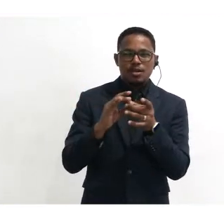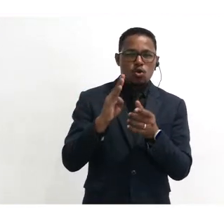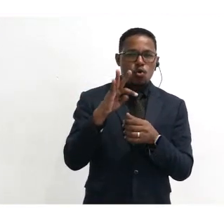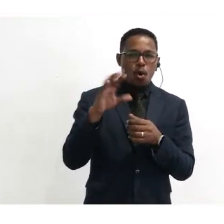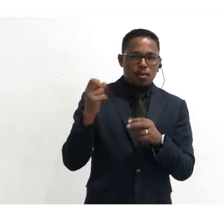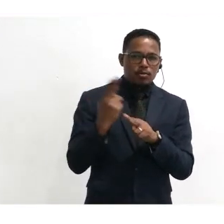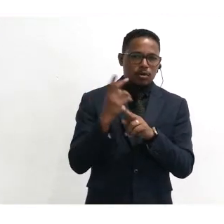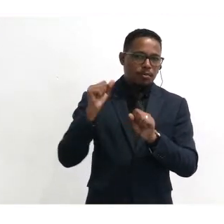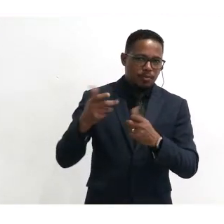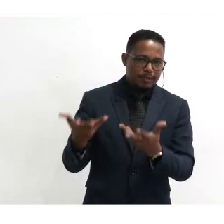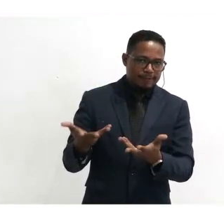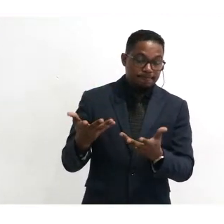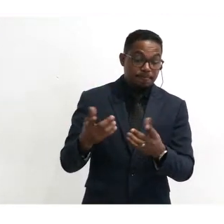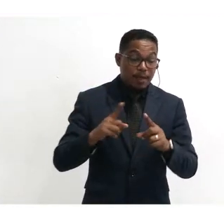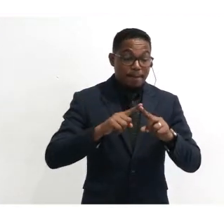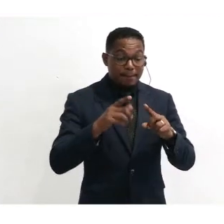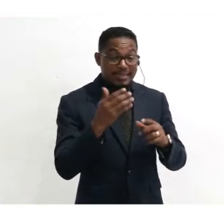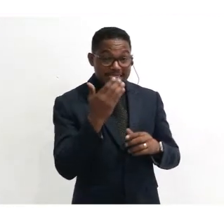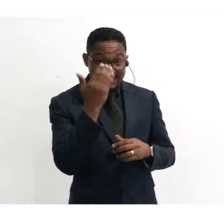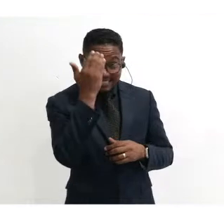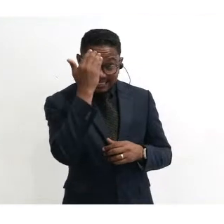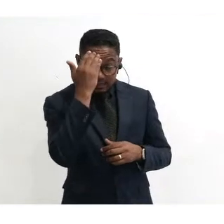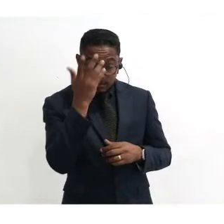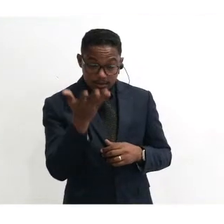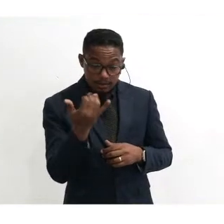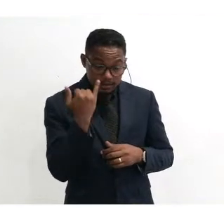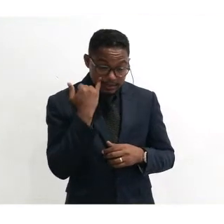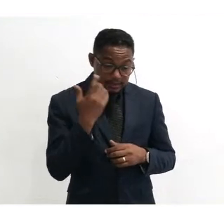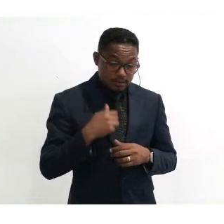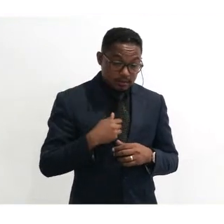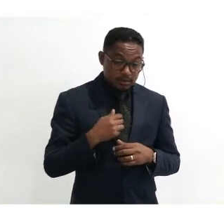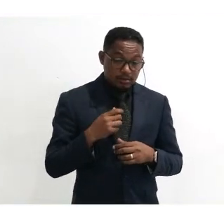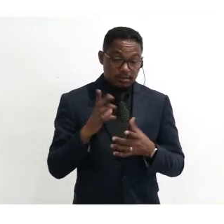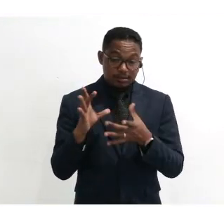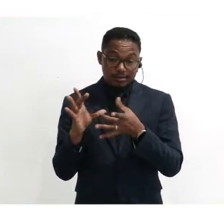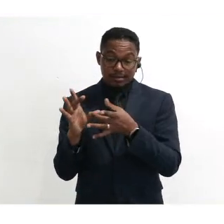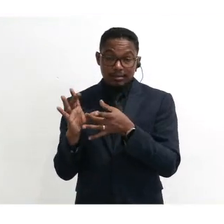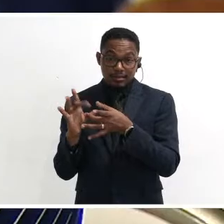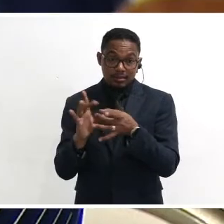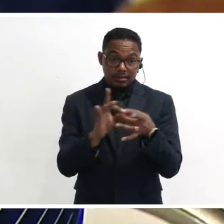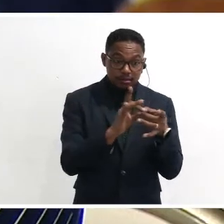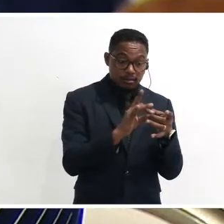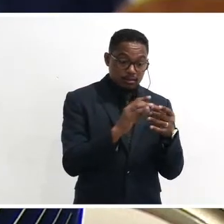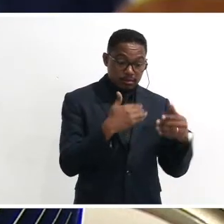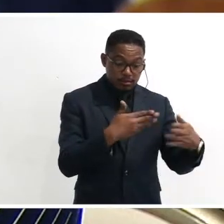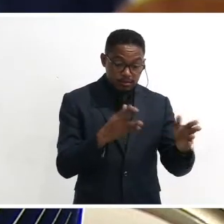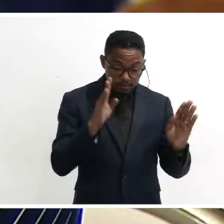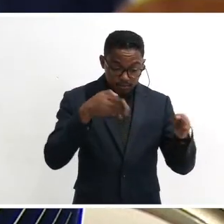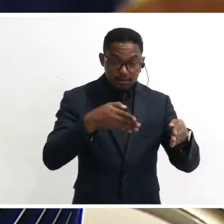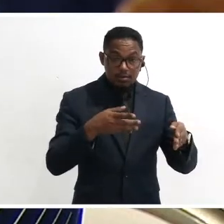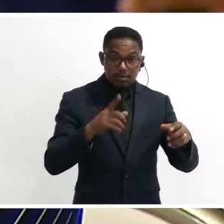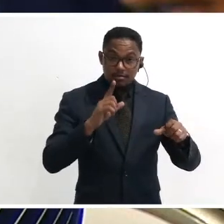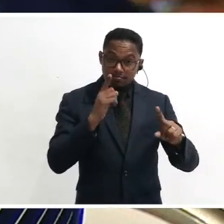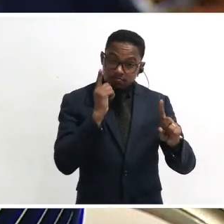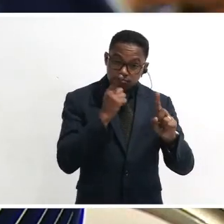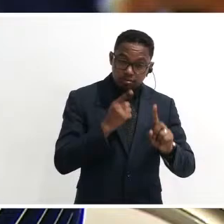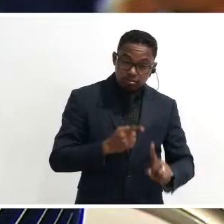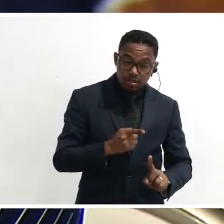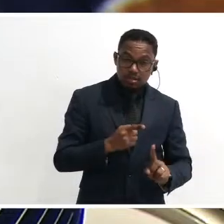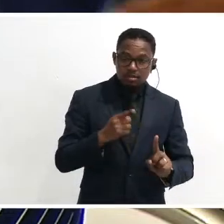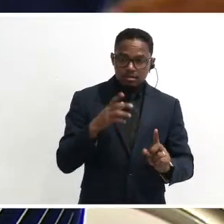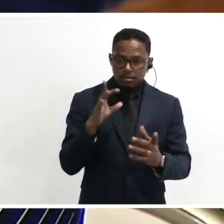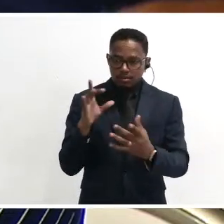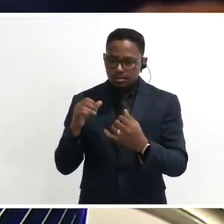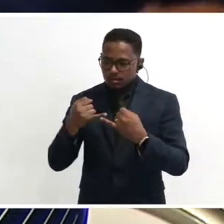But if you're talking about some of the interconnects at the packaging level are very specific, right? So a wire bond, that kind